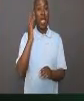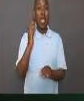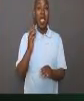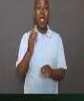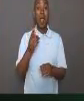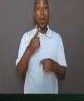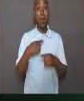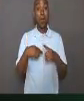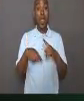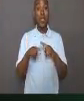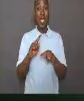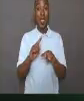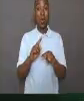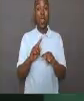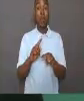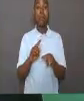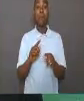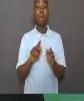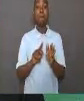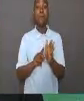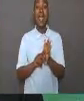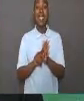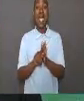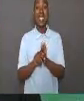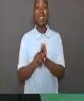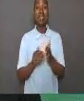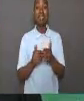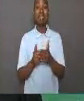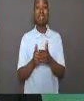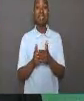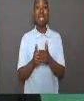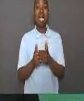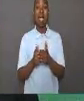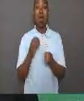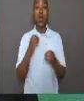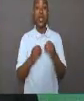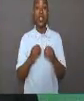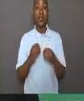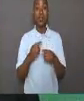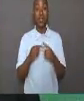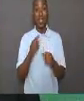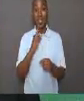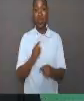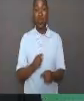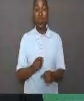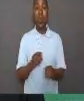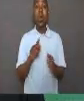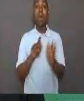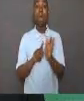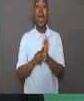caused by parasites. A parasite is an